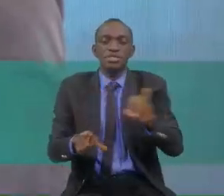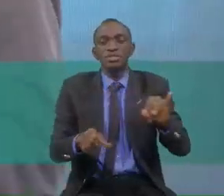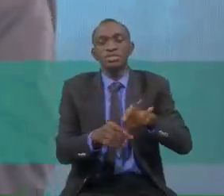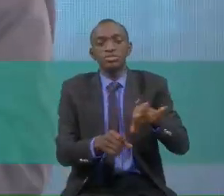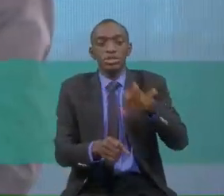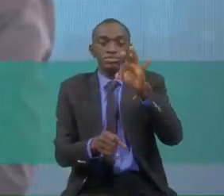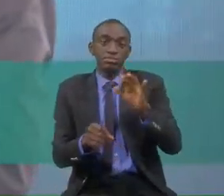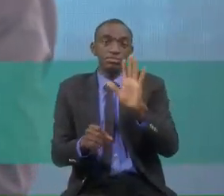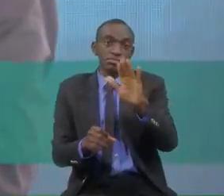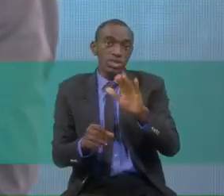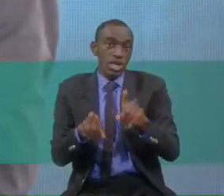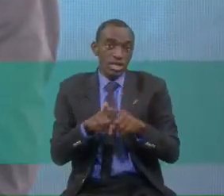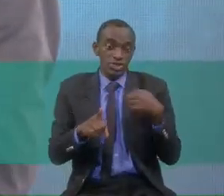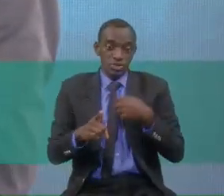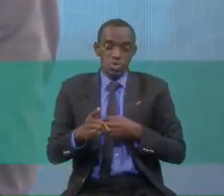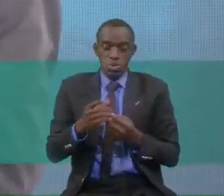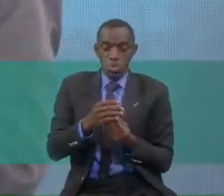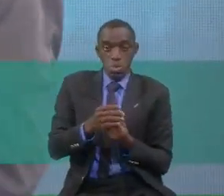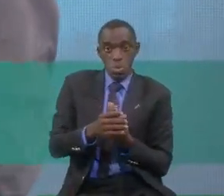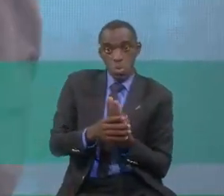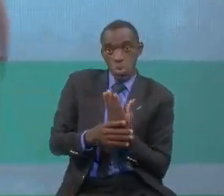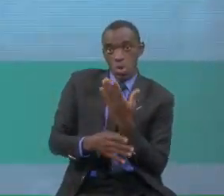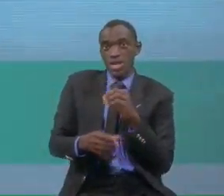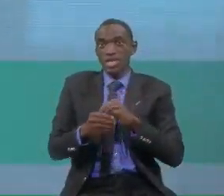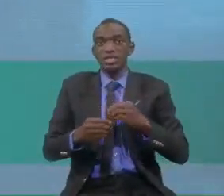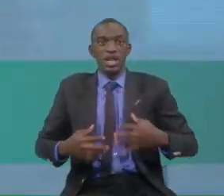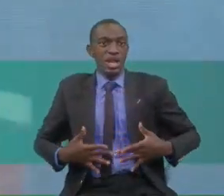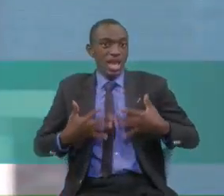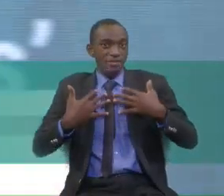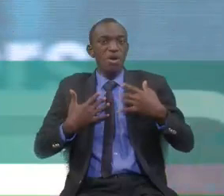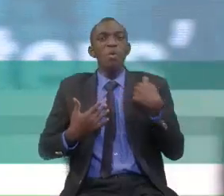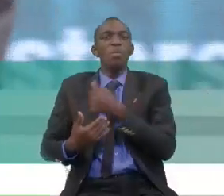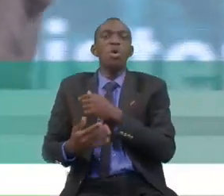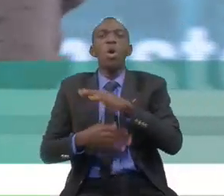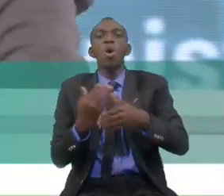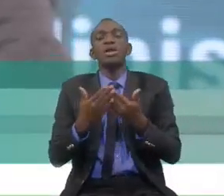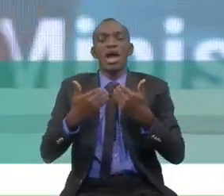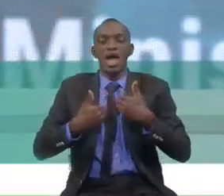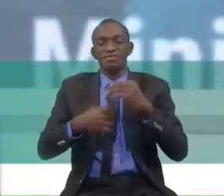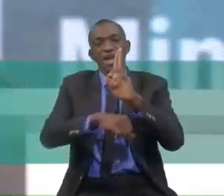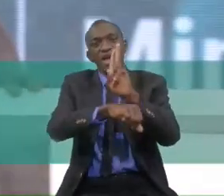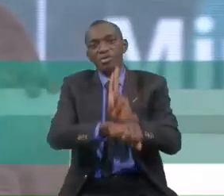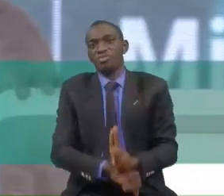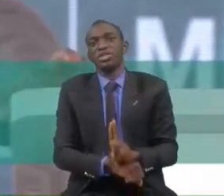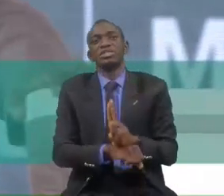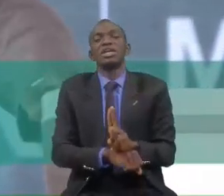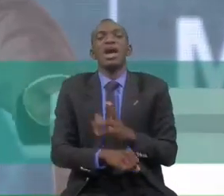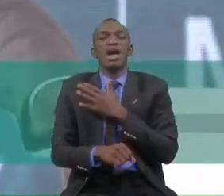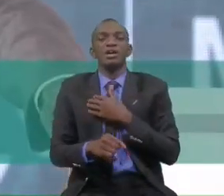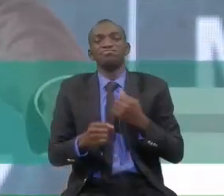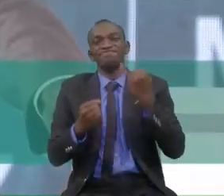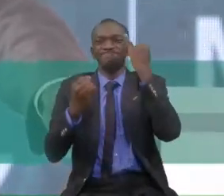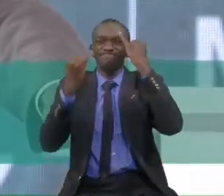have habits were picked up. We all have some idiosyncrasies